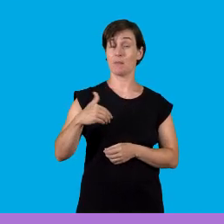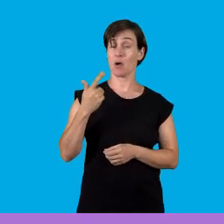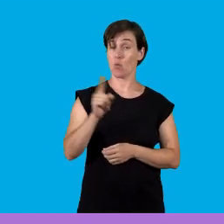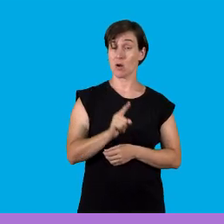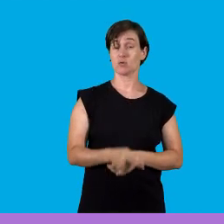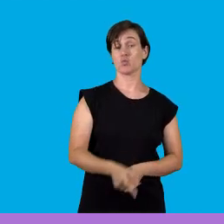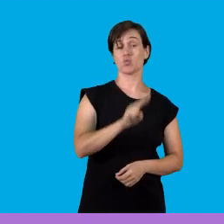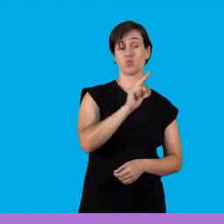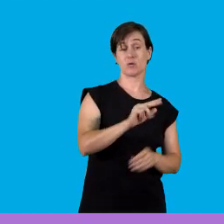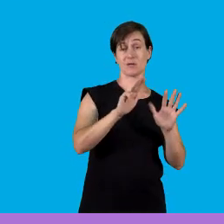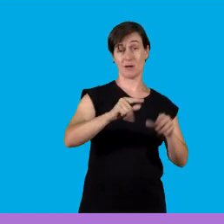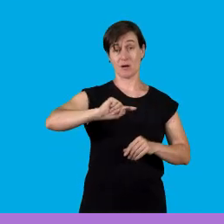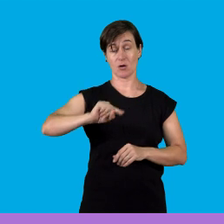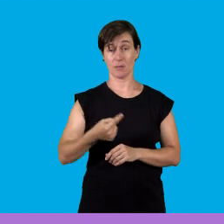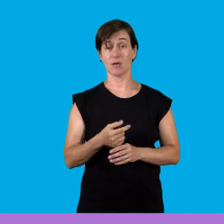by the